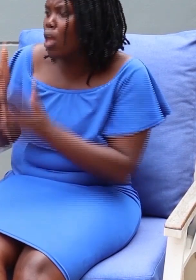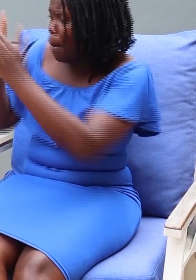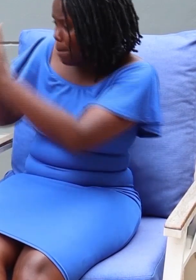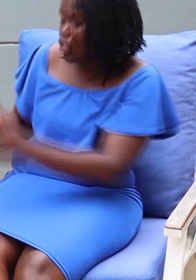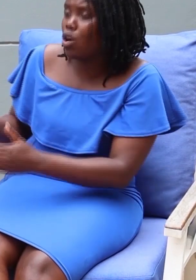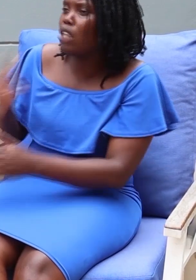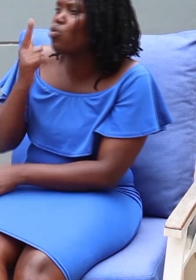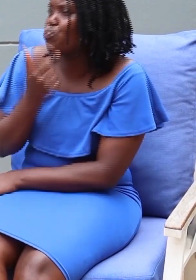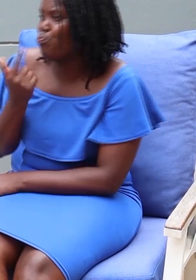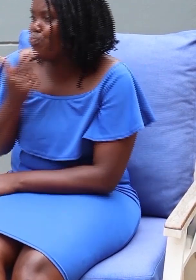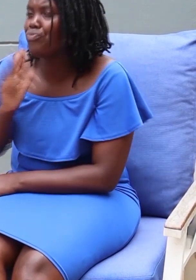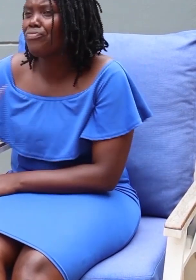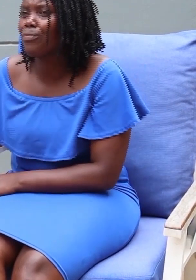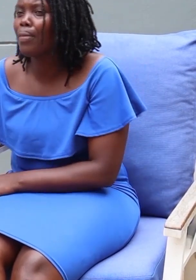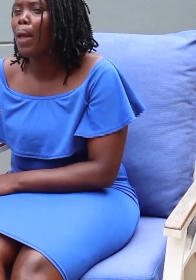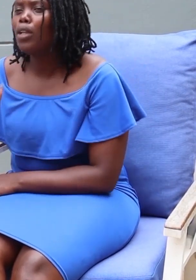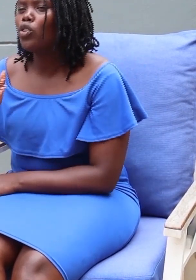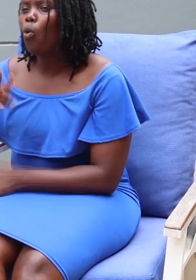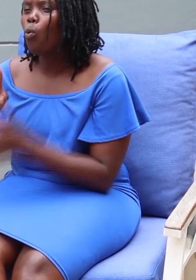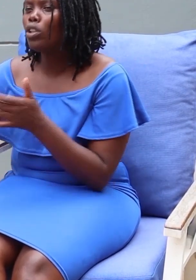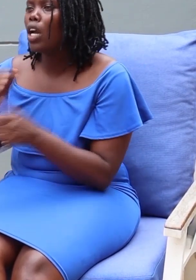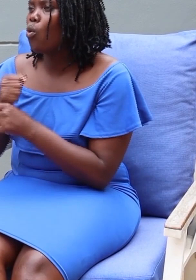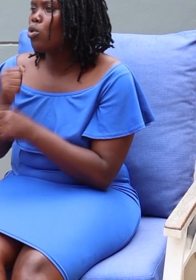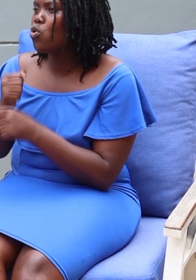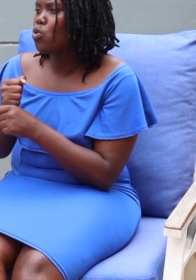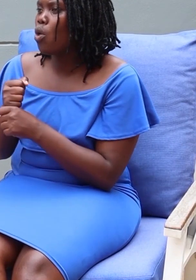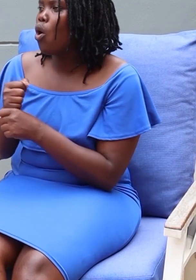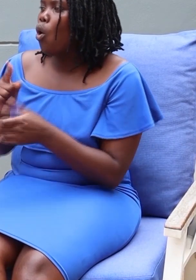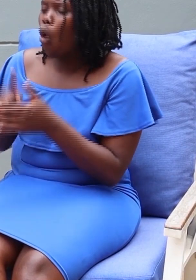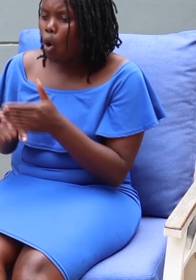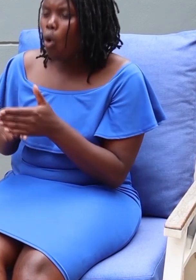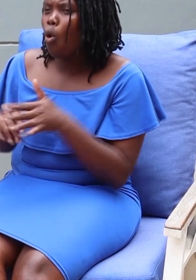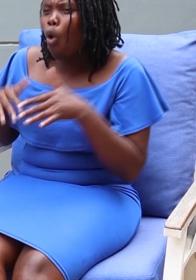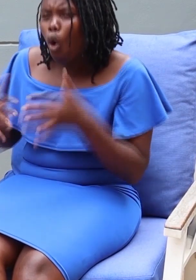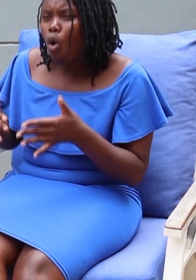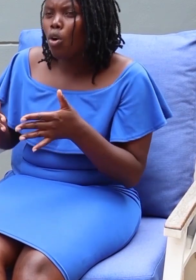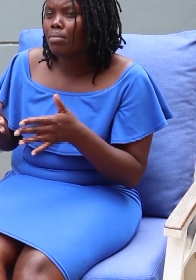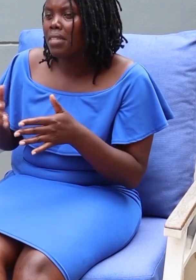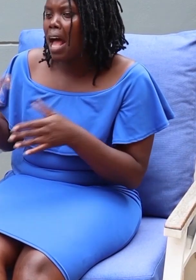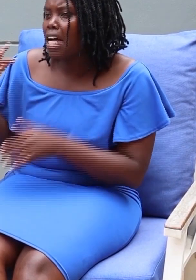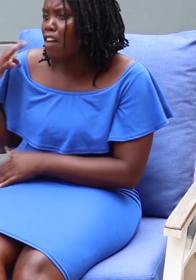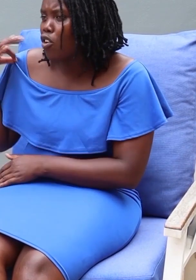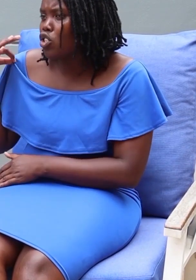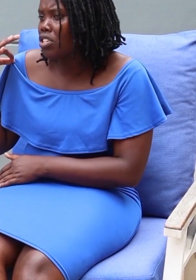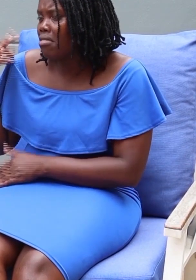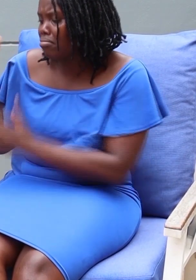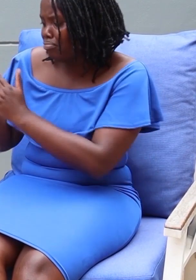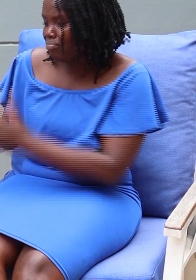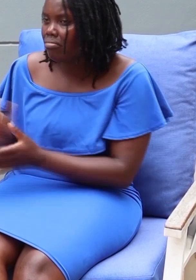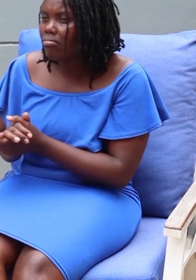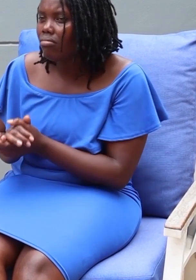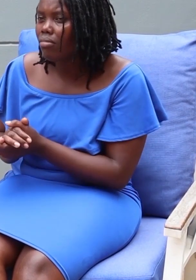so you as Sharifa, you've said that you want people to see you as Sharifa, not as a person with albinism. And